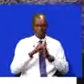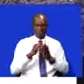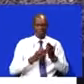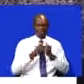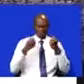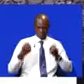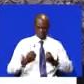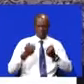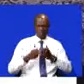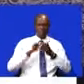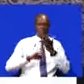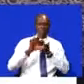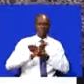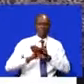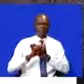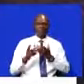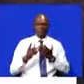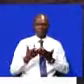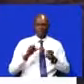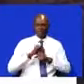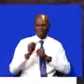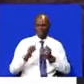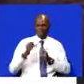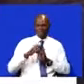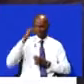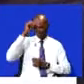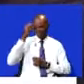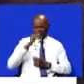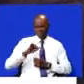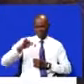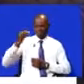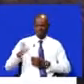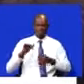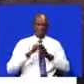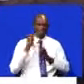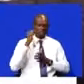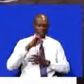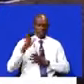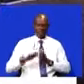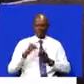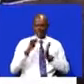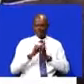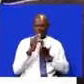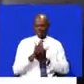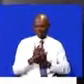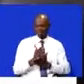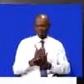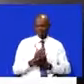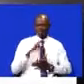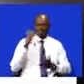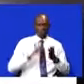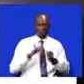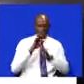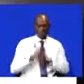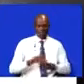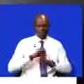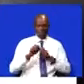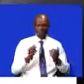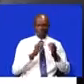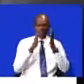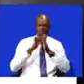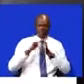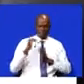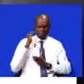ma pacho ka kata The Kenya Gazette bude mag piny owacho e kaunti kowacho ni mana achiel kuom gik mosethiro kwan bung kaunti ma